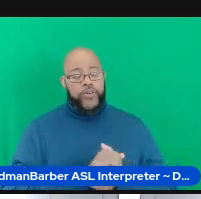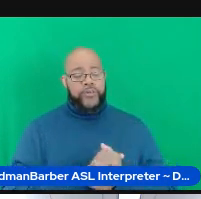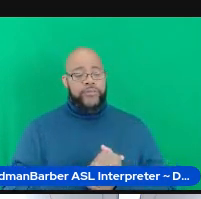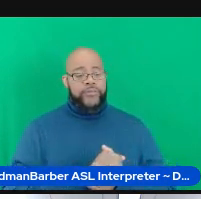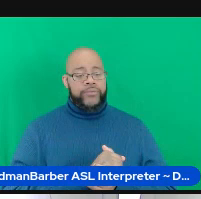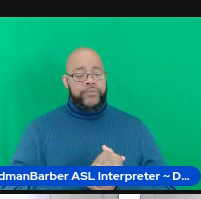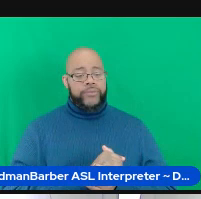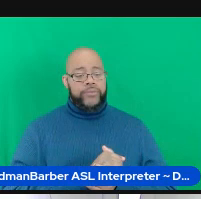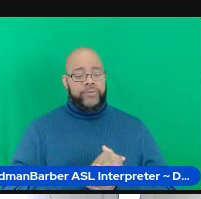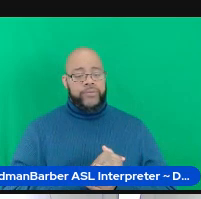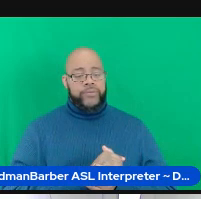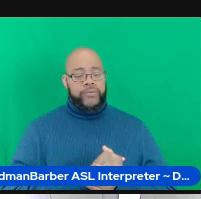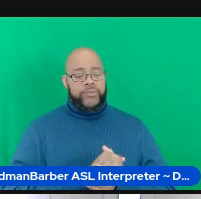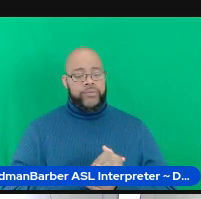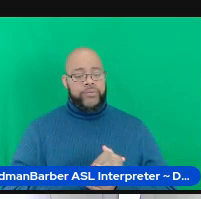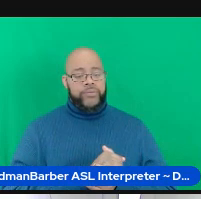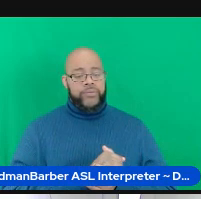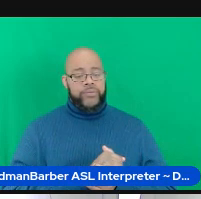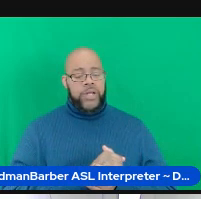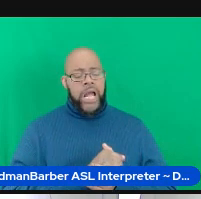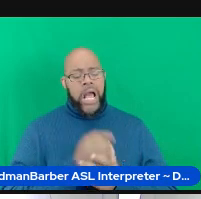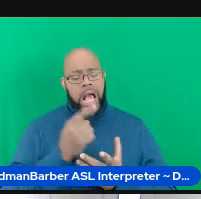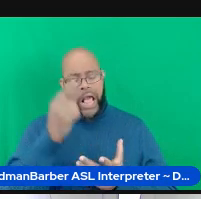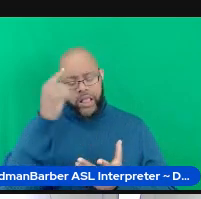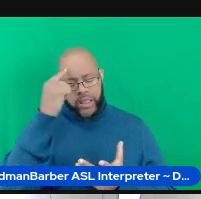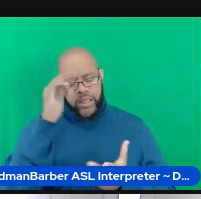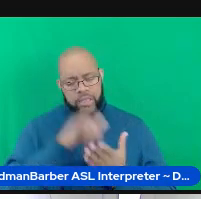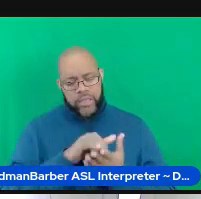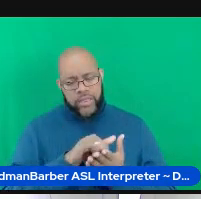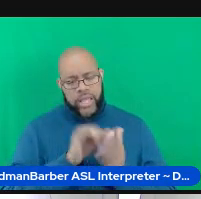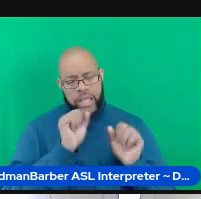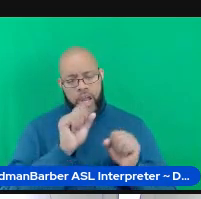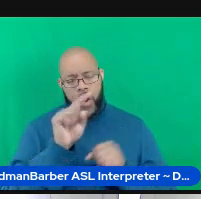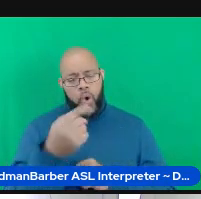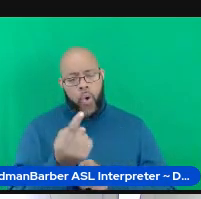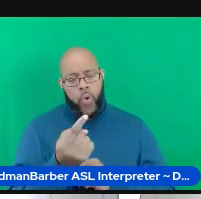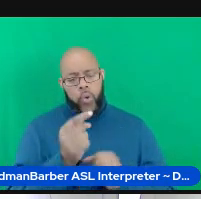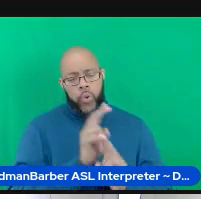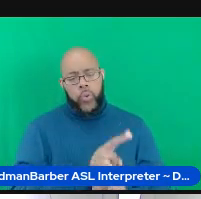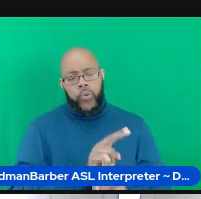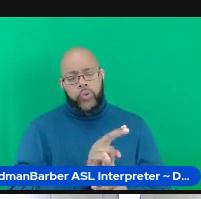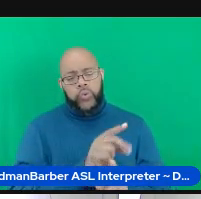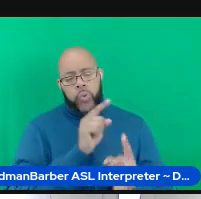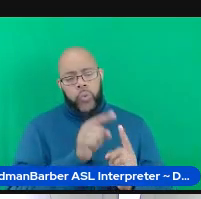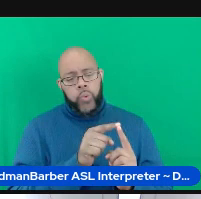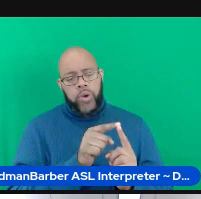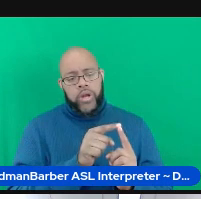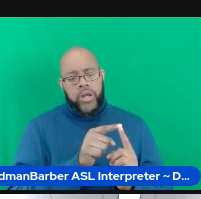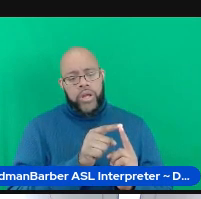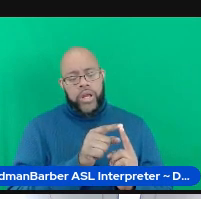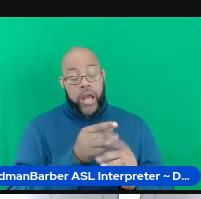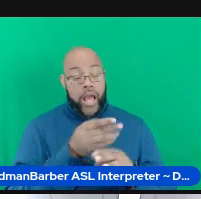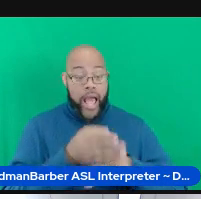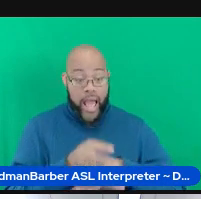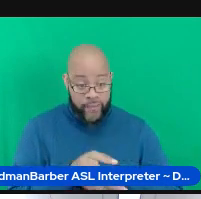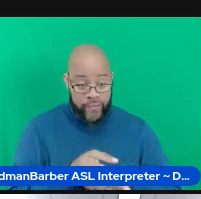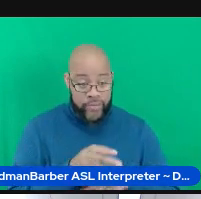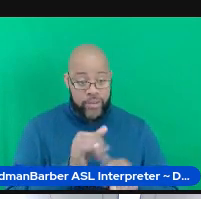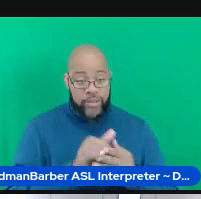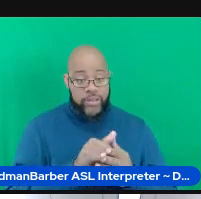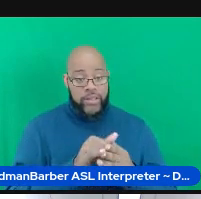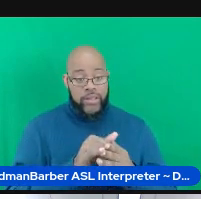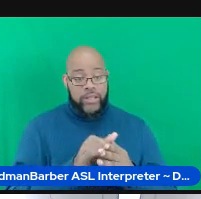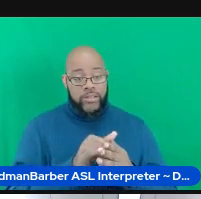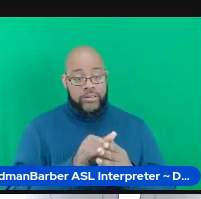the biomarker, I believe the biomarker can only be used when, after there are signs